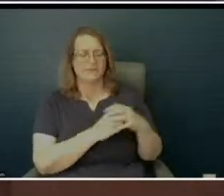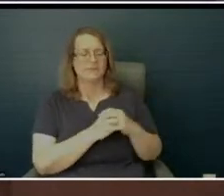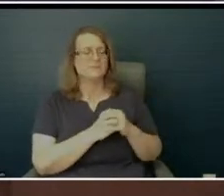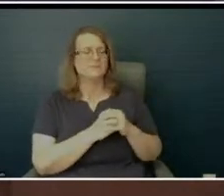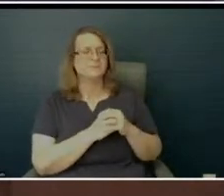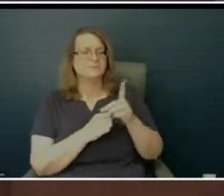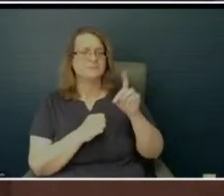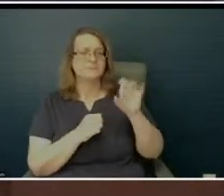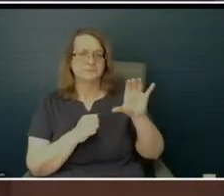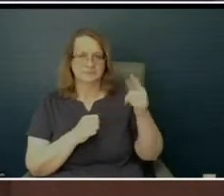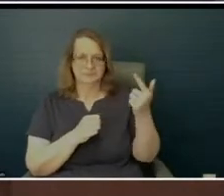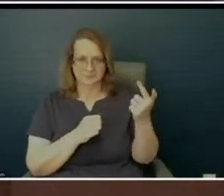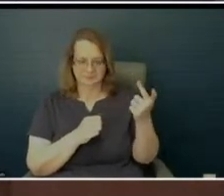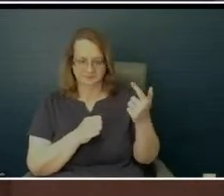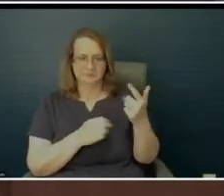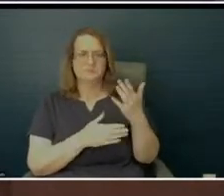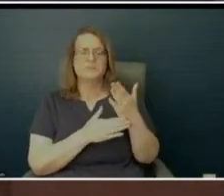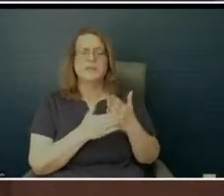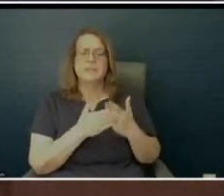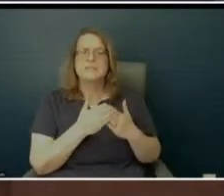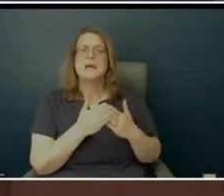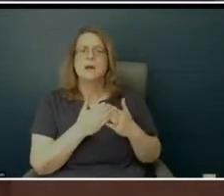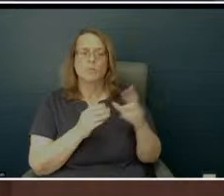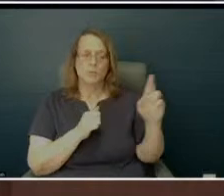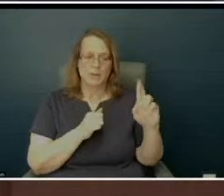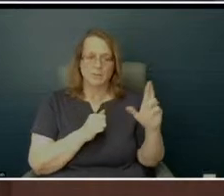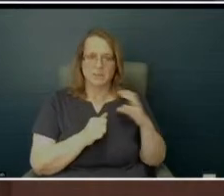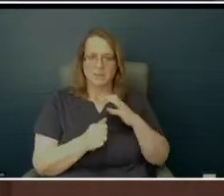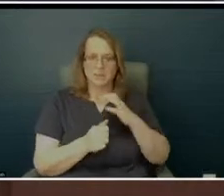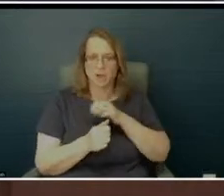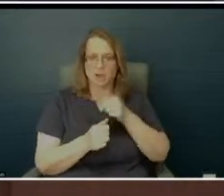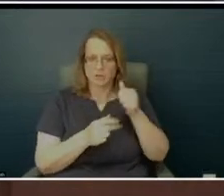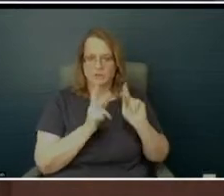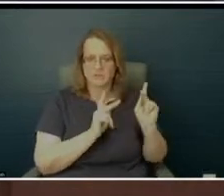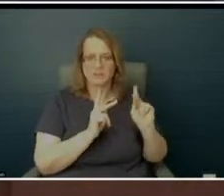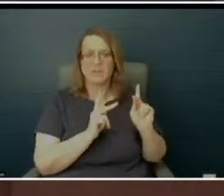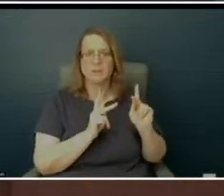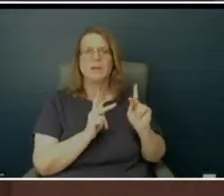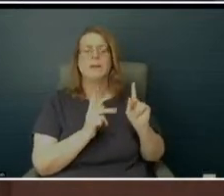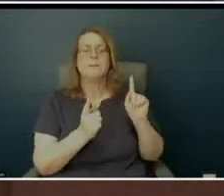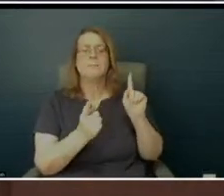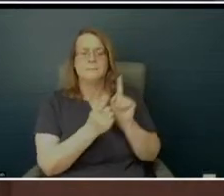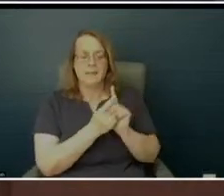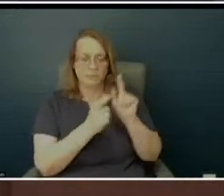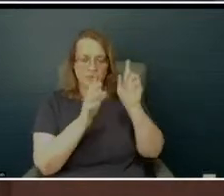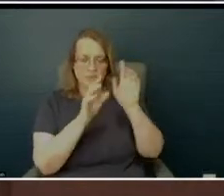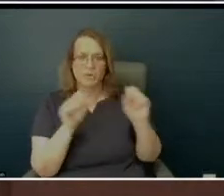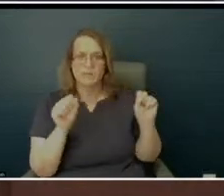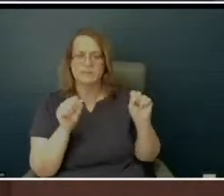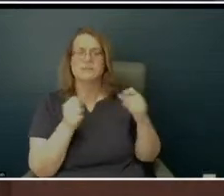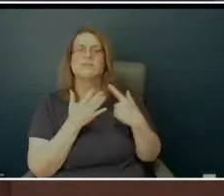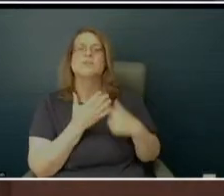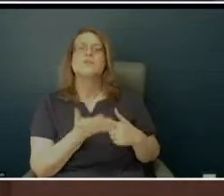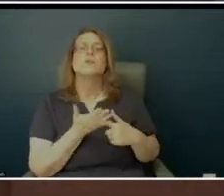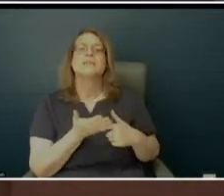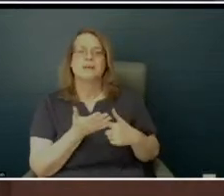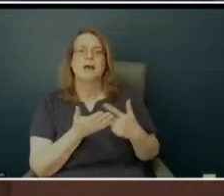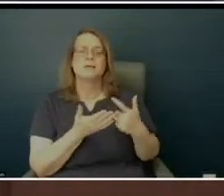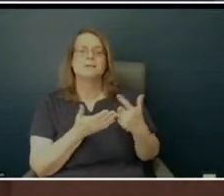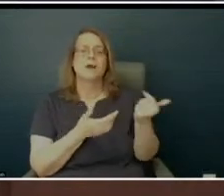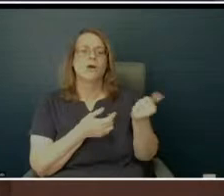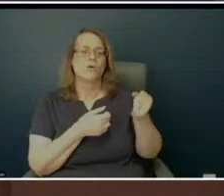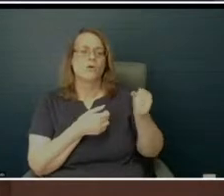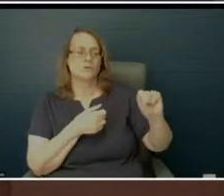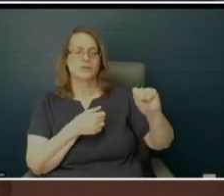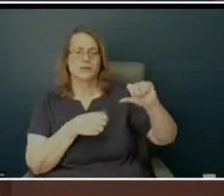of Congress met with President Trump in the White House to talk about overturning the 2020 election. Let's hear Representative Marjorie Taylor